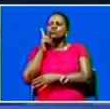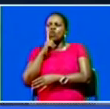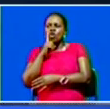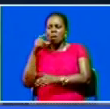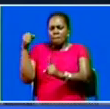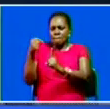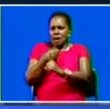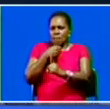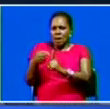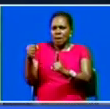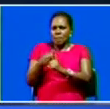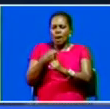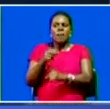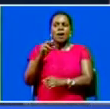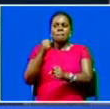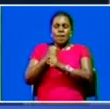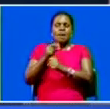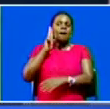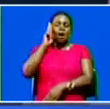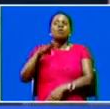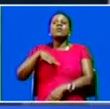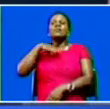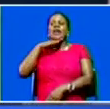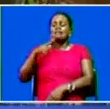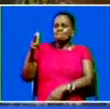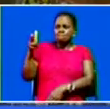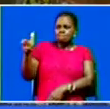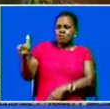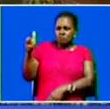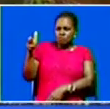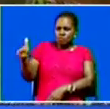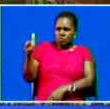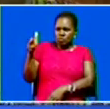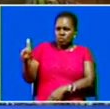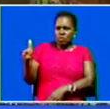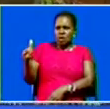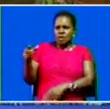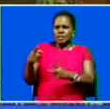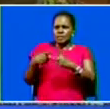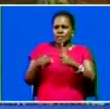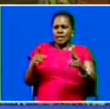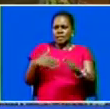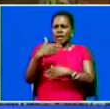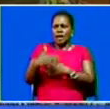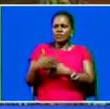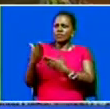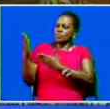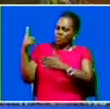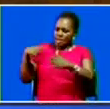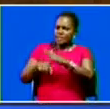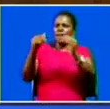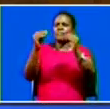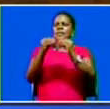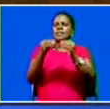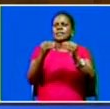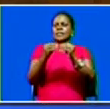The violence left Katana's uncle dead after he was shot in the fracas that is said to have begun after Jumwa stormed the meeting